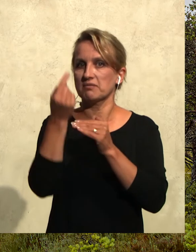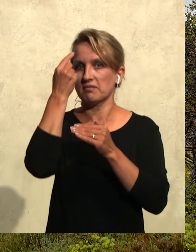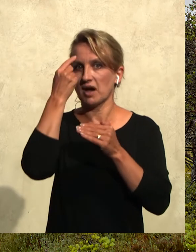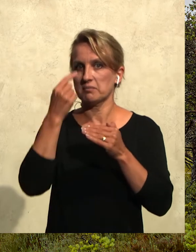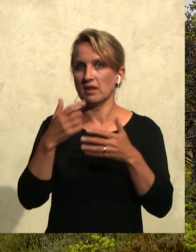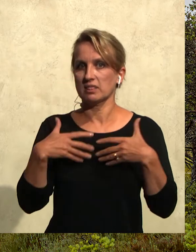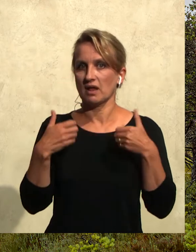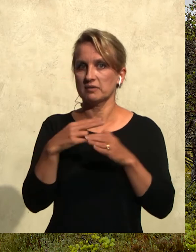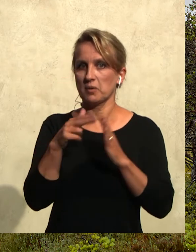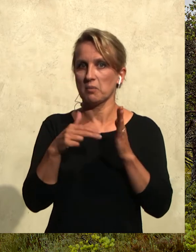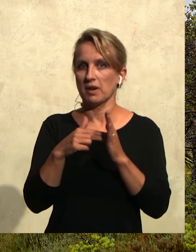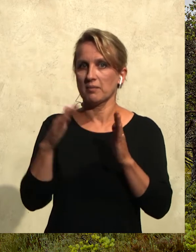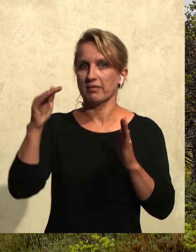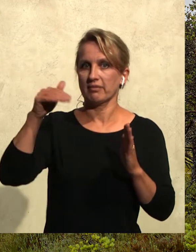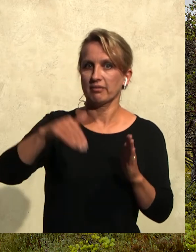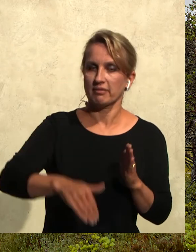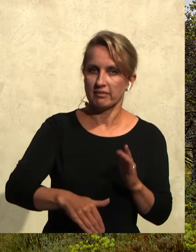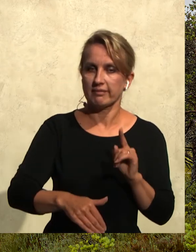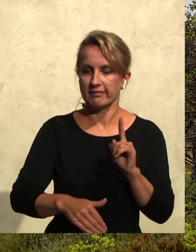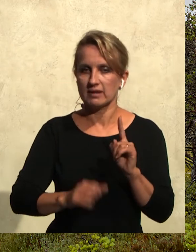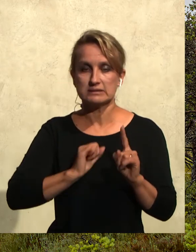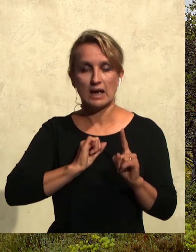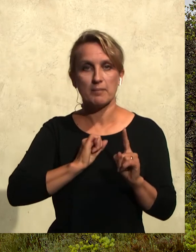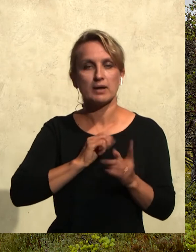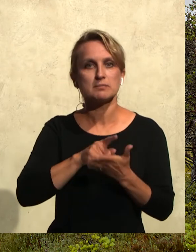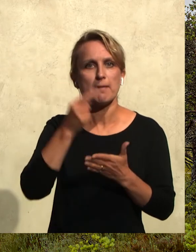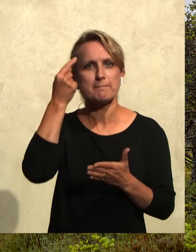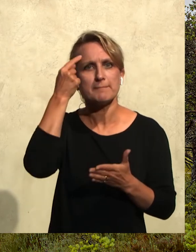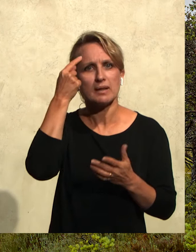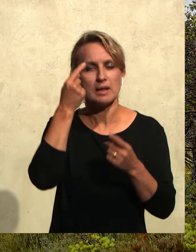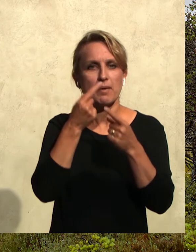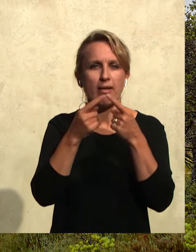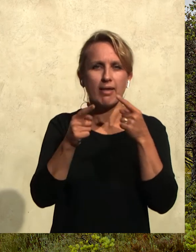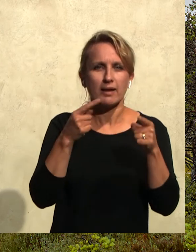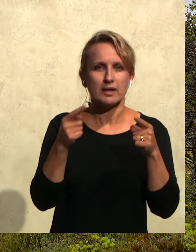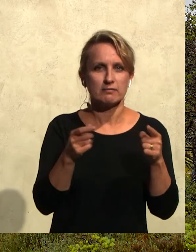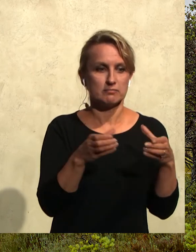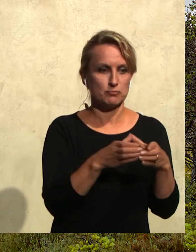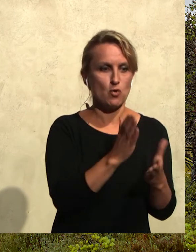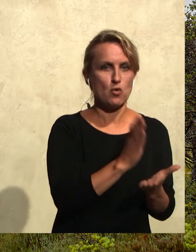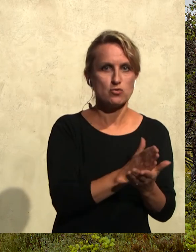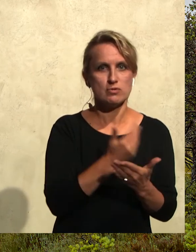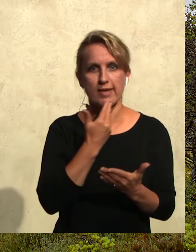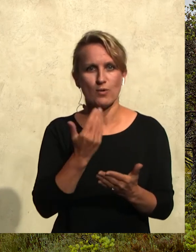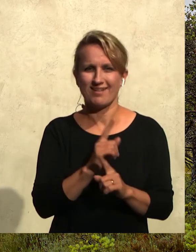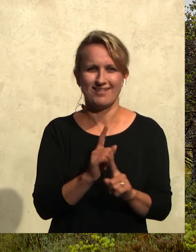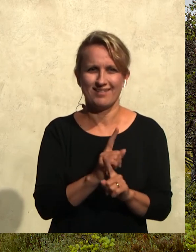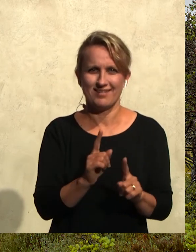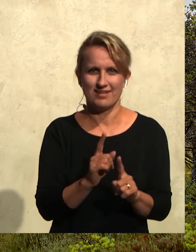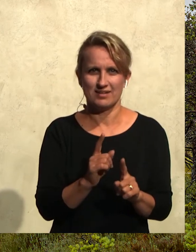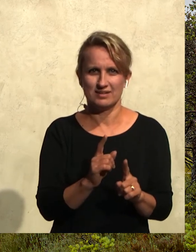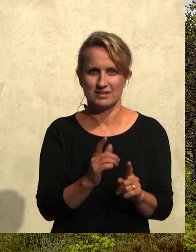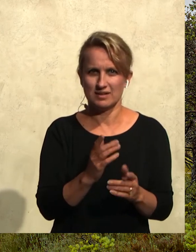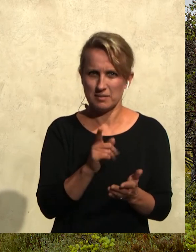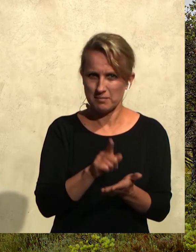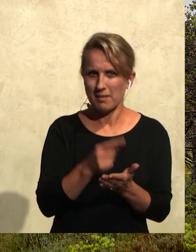very sort of dimensional sense. That, of course, corresponds to some of the key